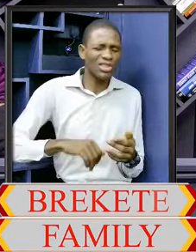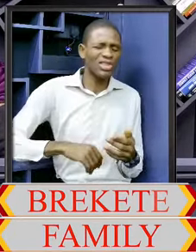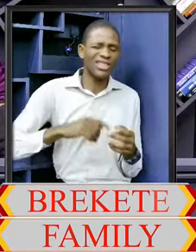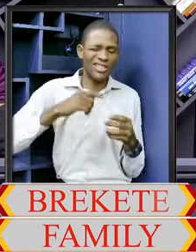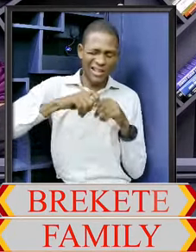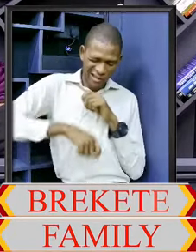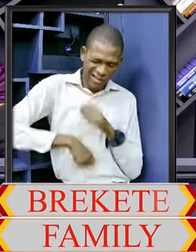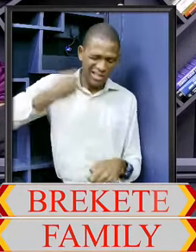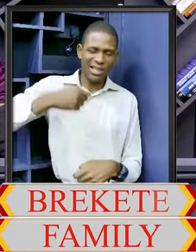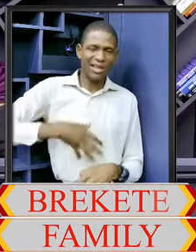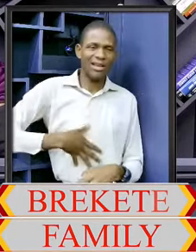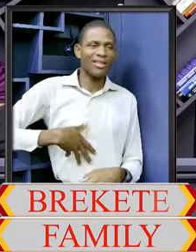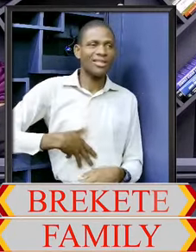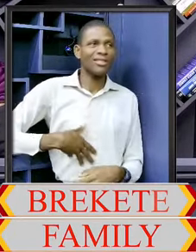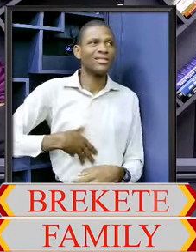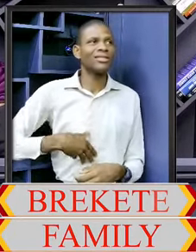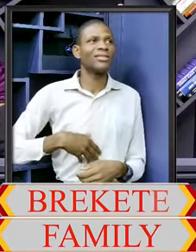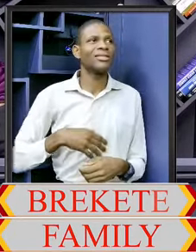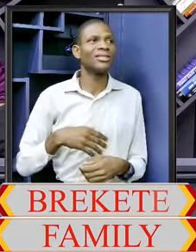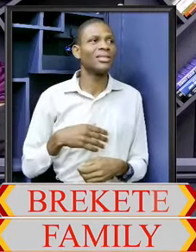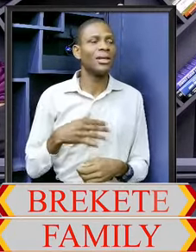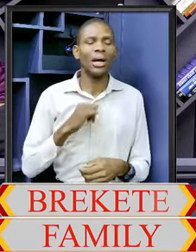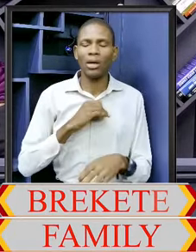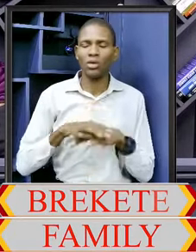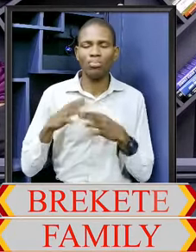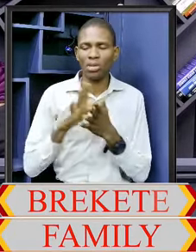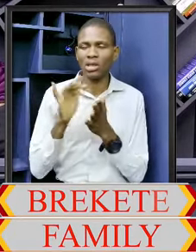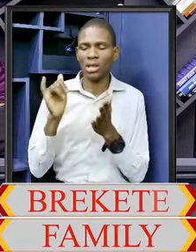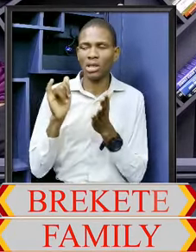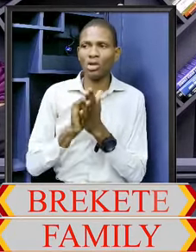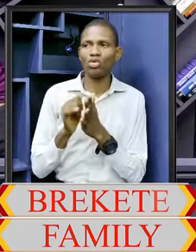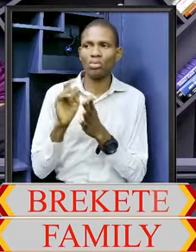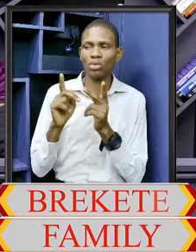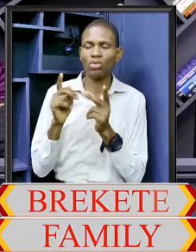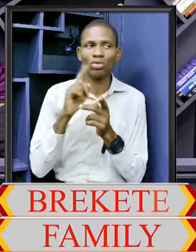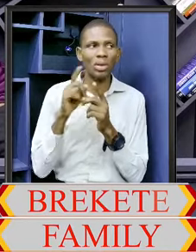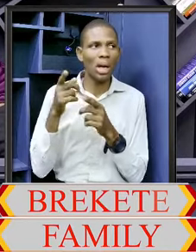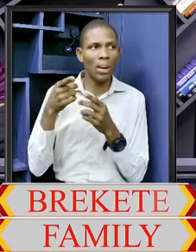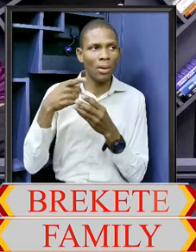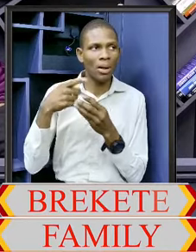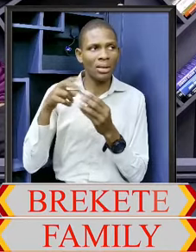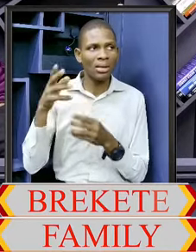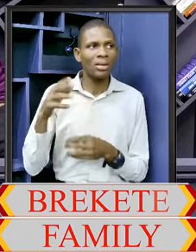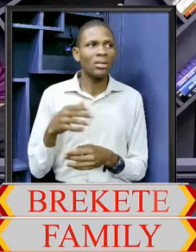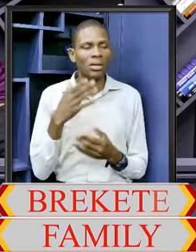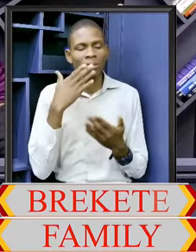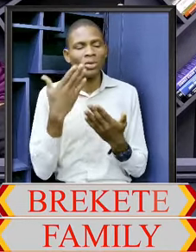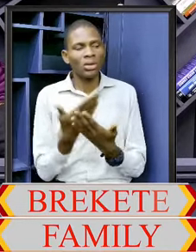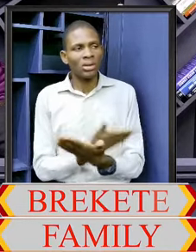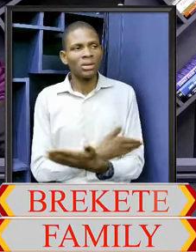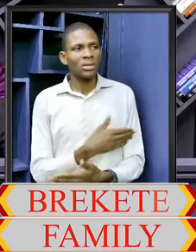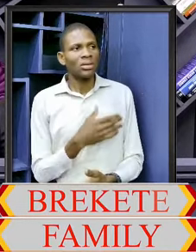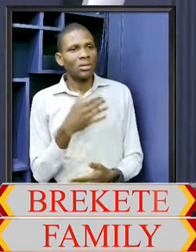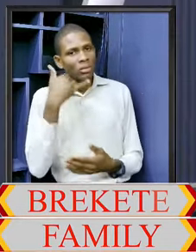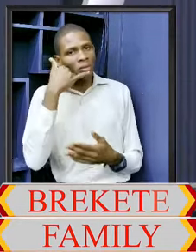him. So I no believe ona. So hello, good morning. Good morning.